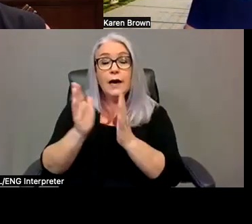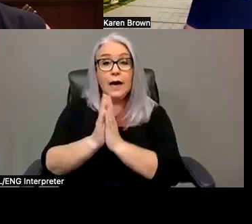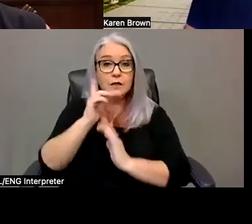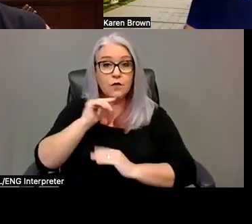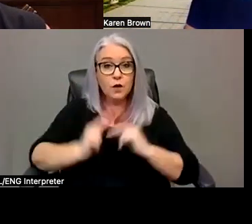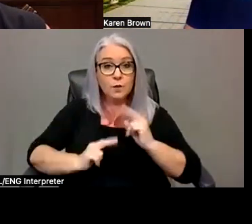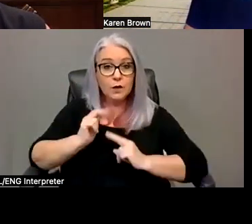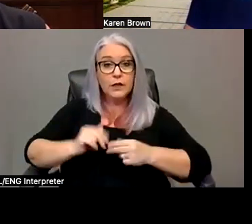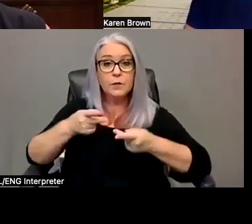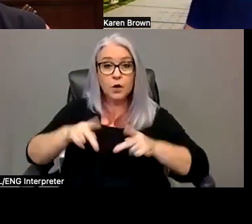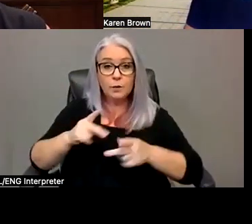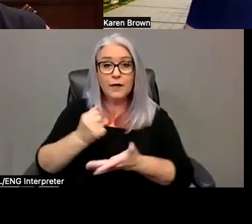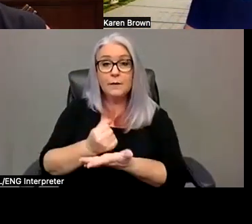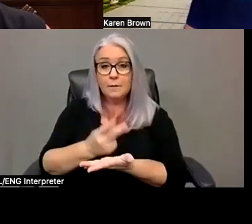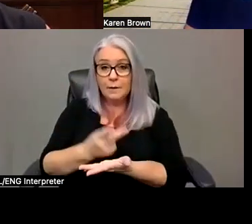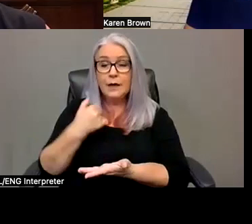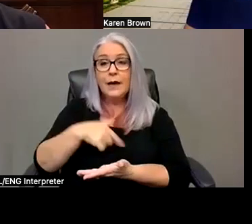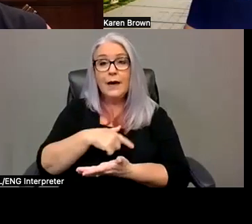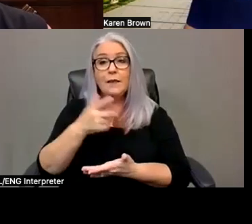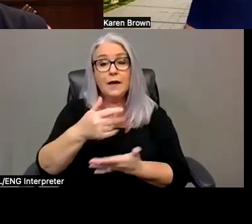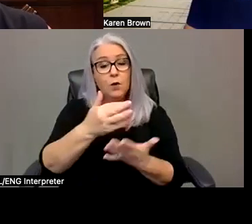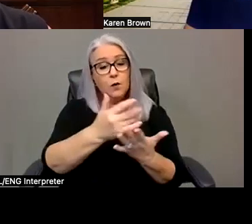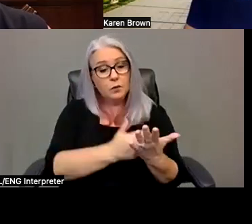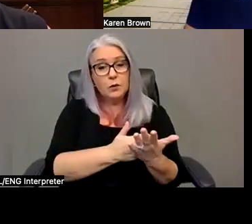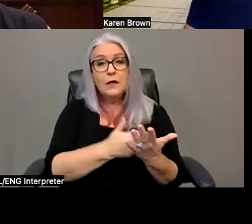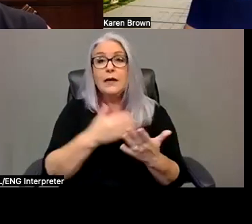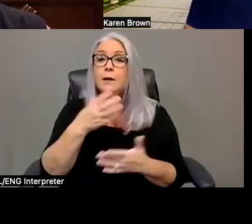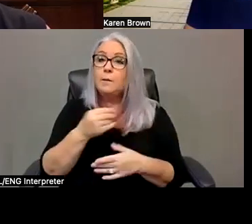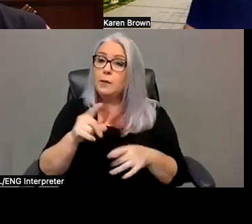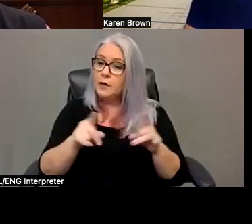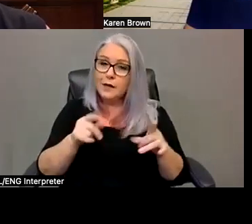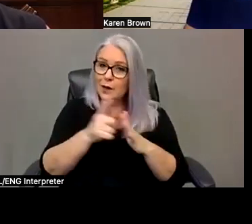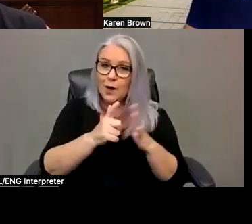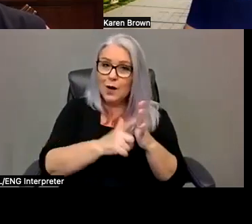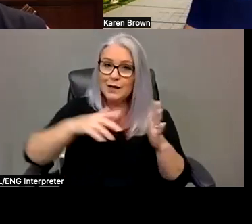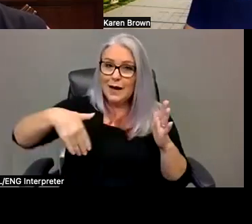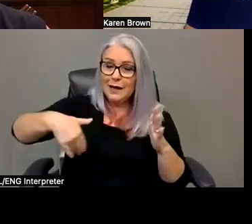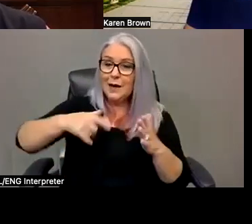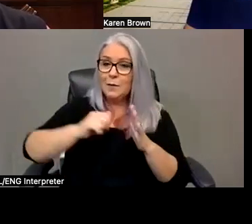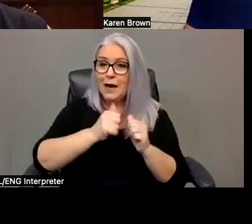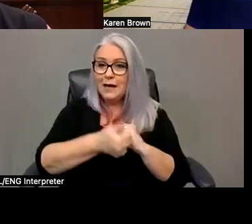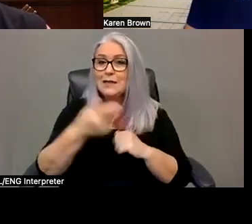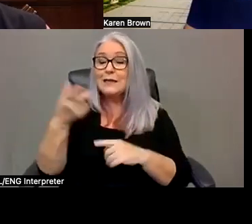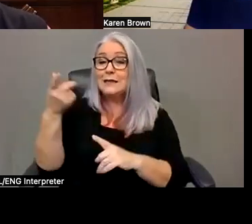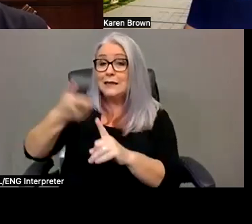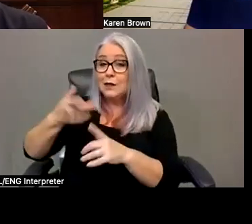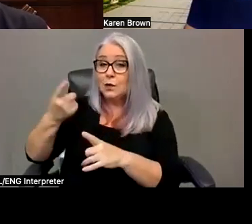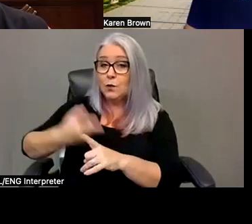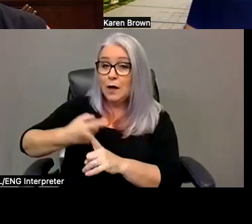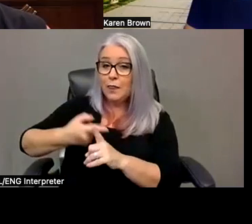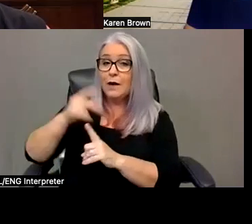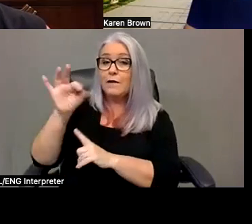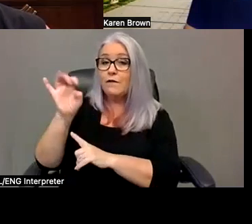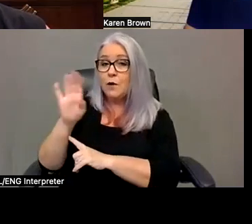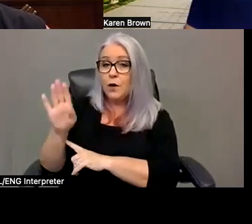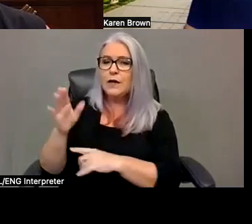on the building permit, ADUs were listed, but the law had not passed yet. The law didn't pass until February. So that was a concern of